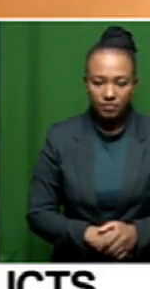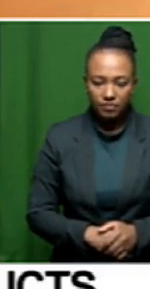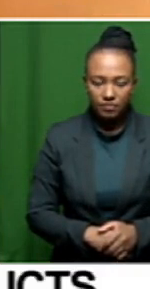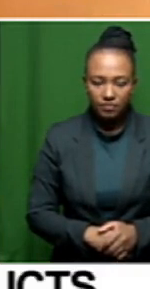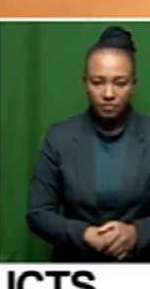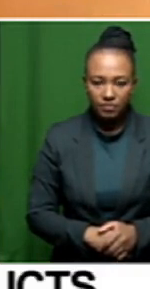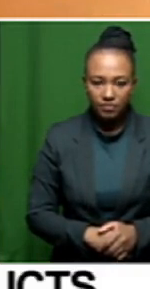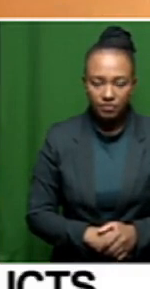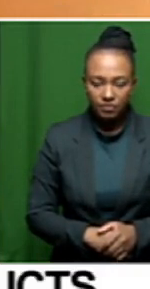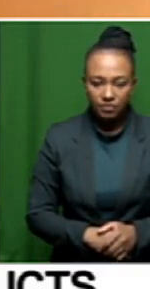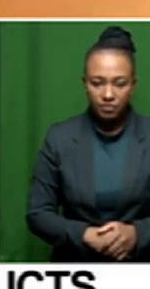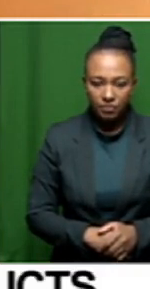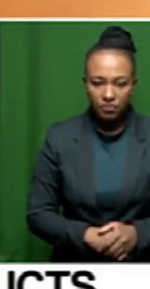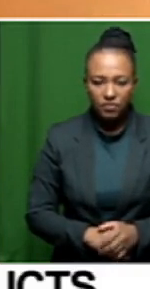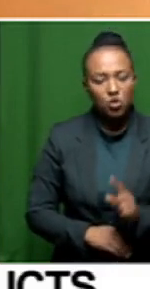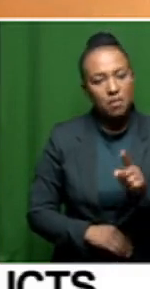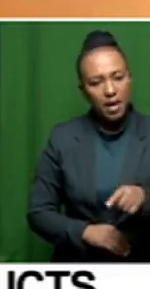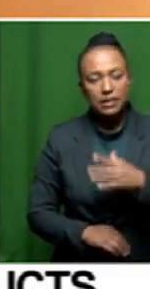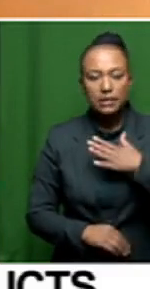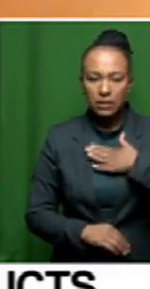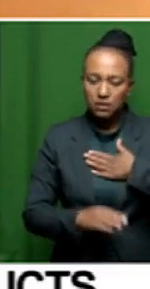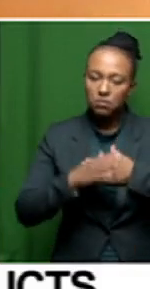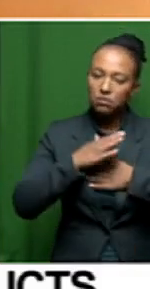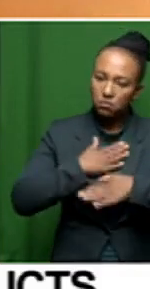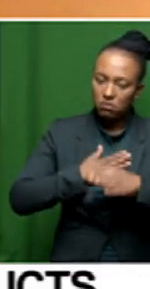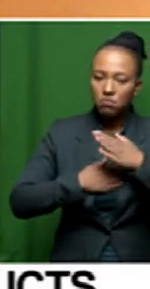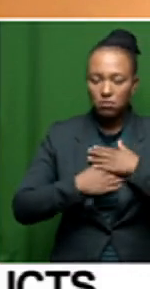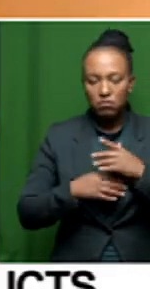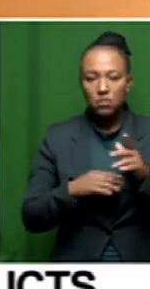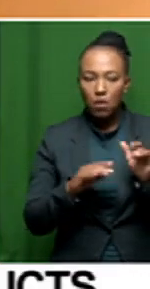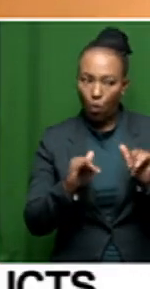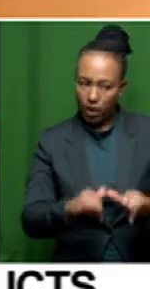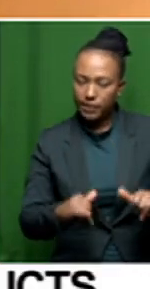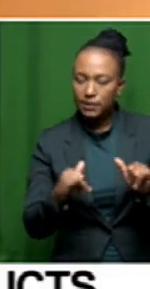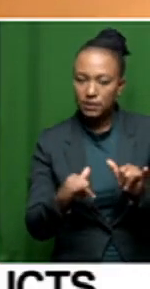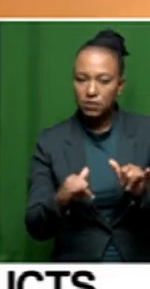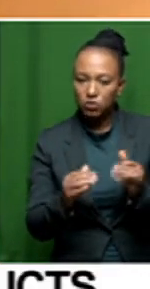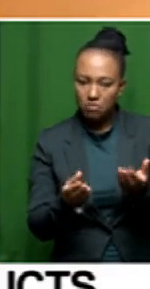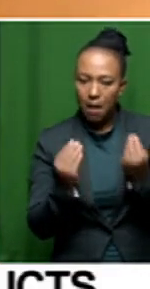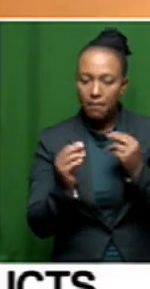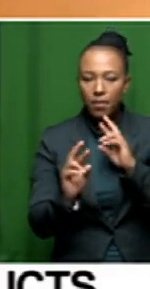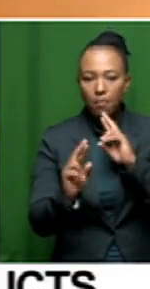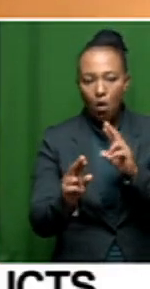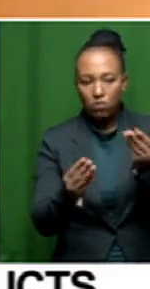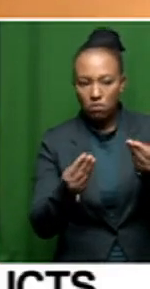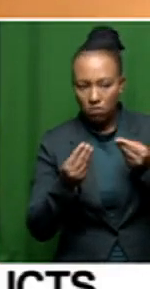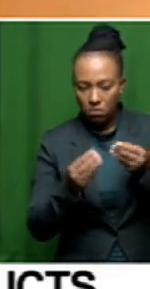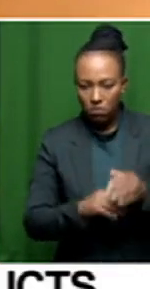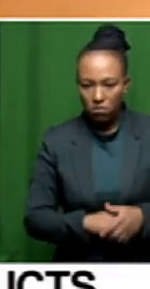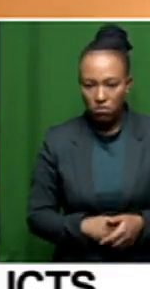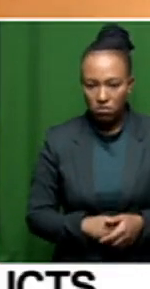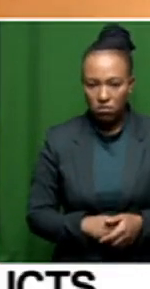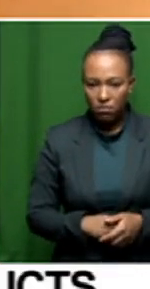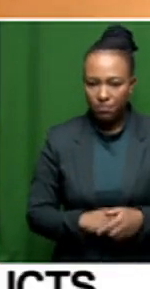need to patient to wait, Sakina, to get report to us. So you didn't